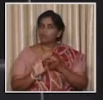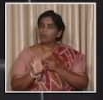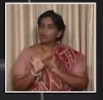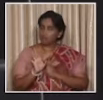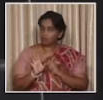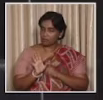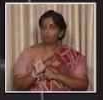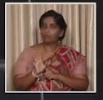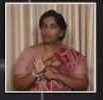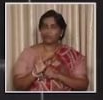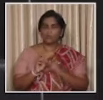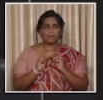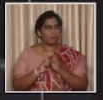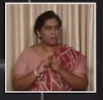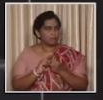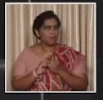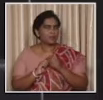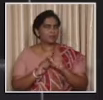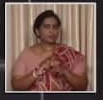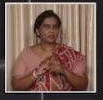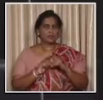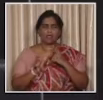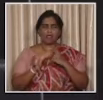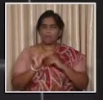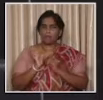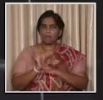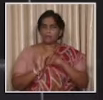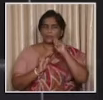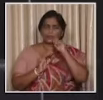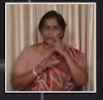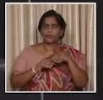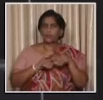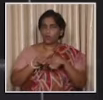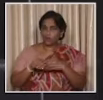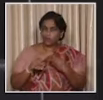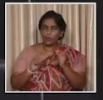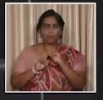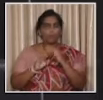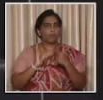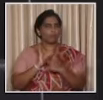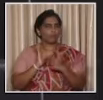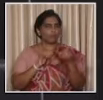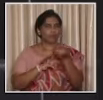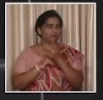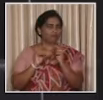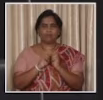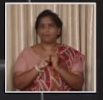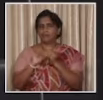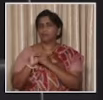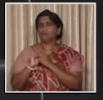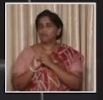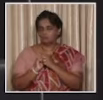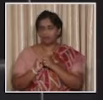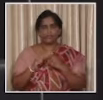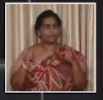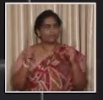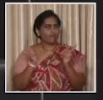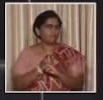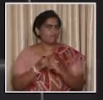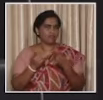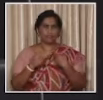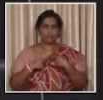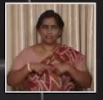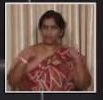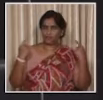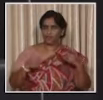the Sembalandu farmers and the Potuvil farmers. Right? There is protest saying that this water